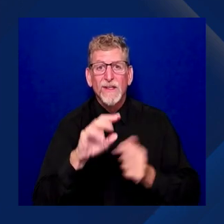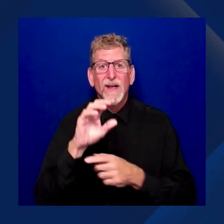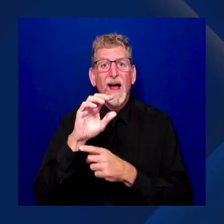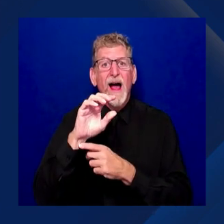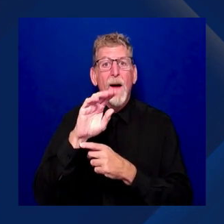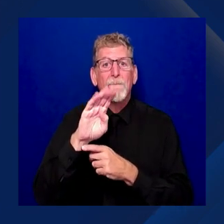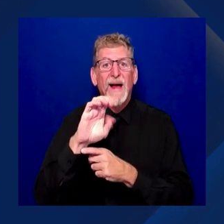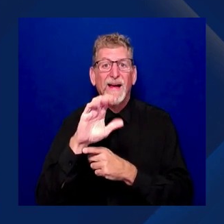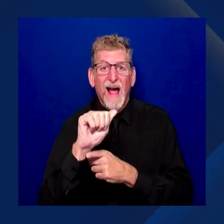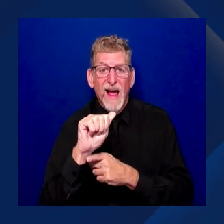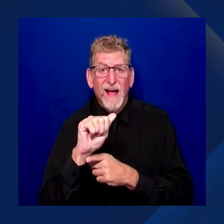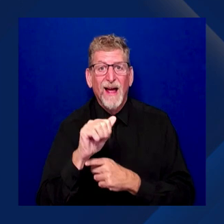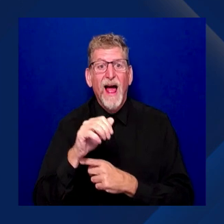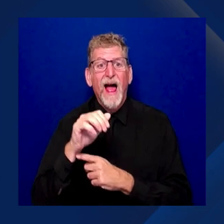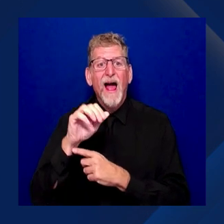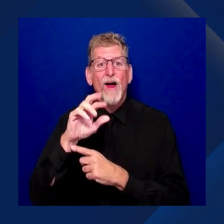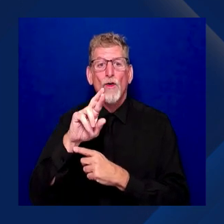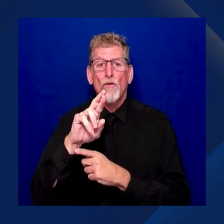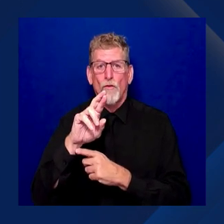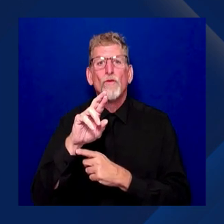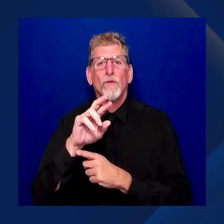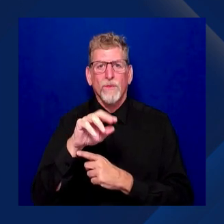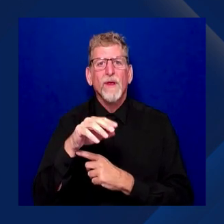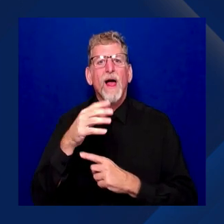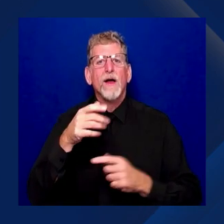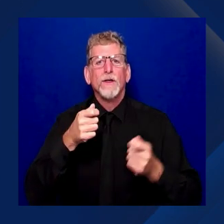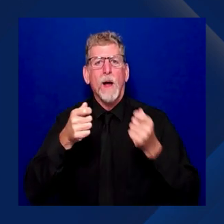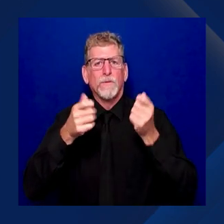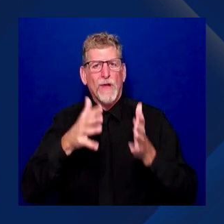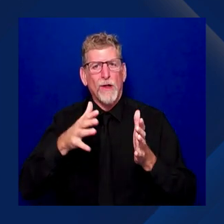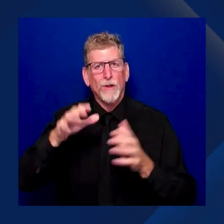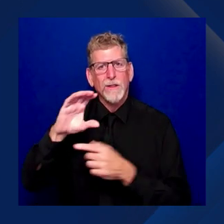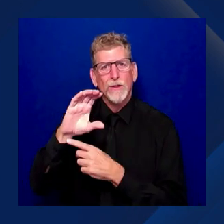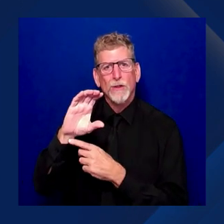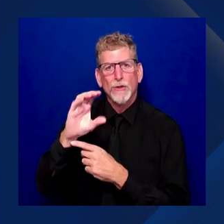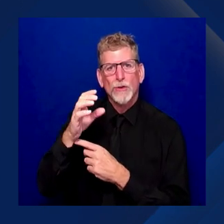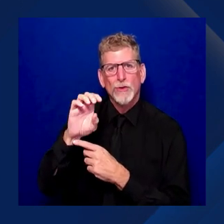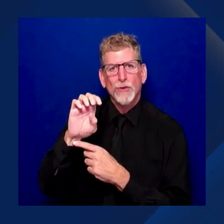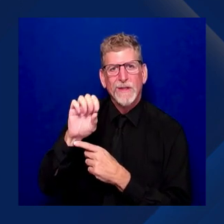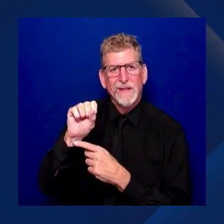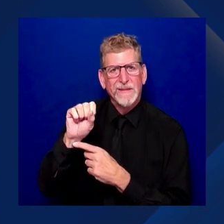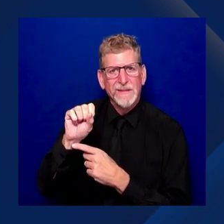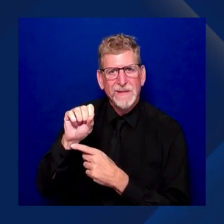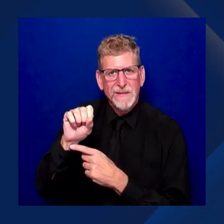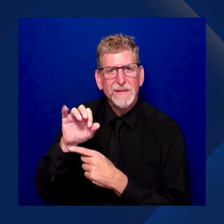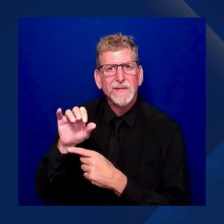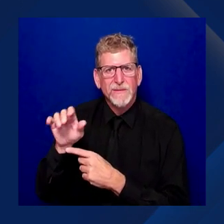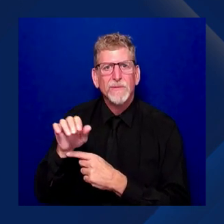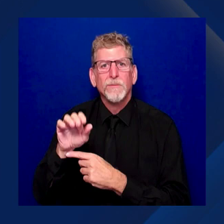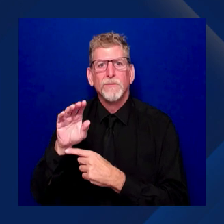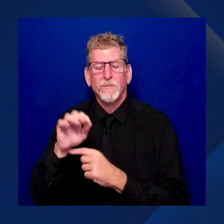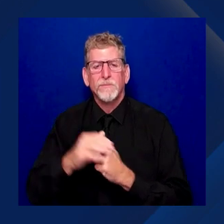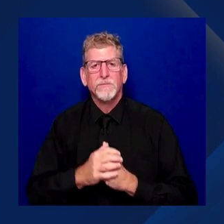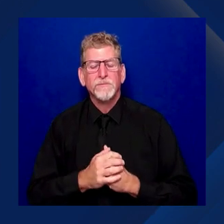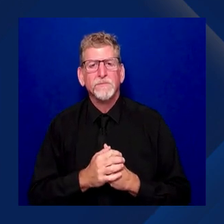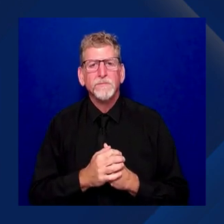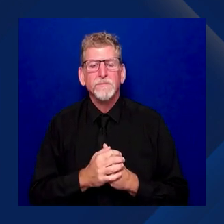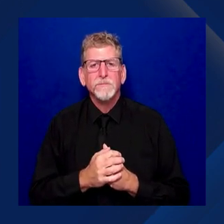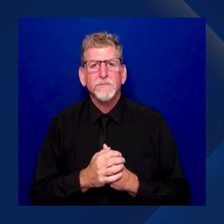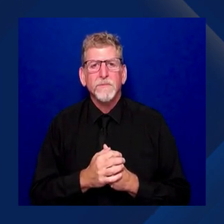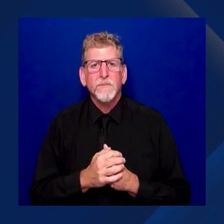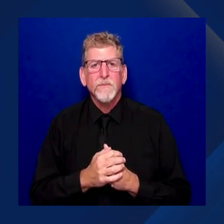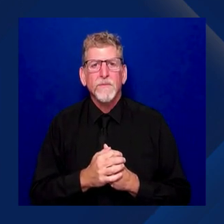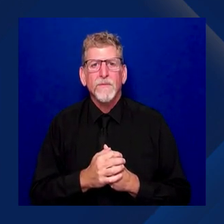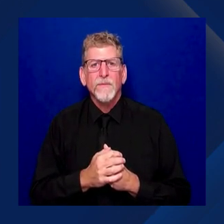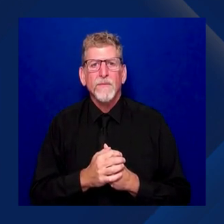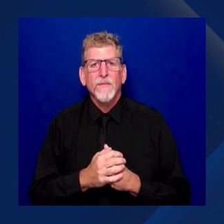Brooks-LaSure. And I want to thank the members of Congress, the state and local policymakers, the business leaders, the nonprofit leaders,